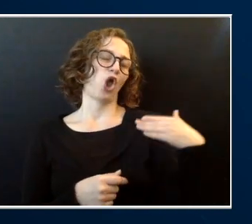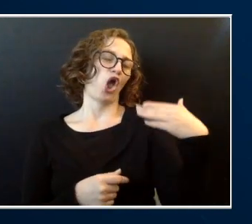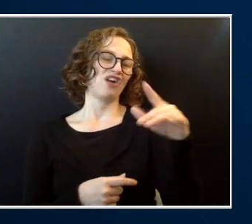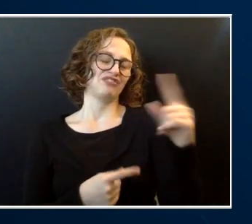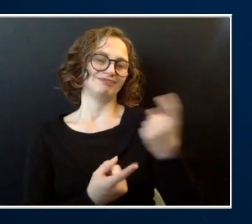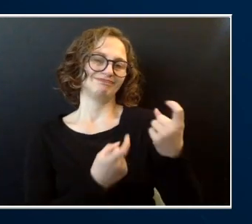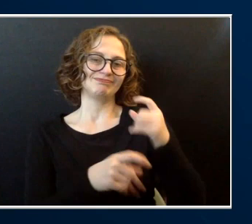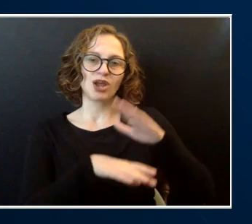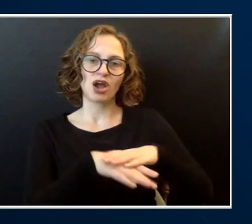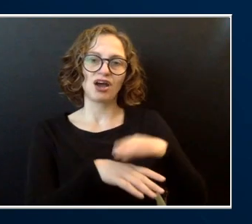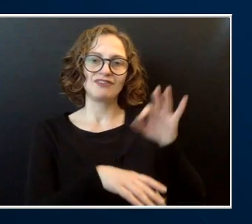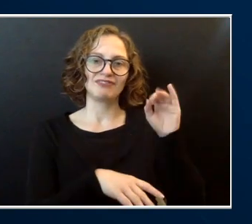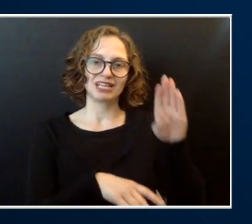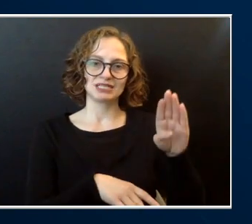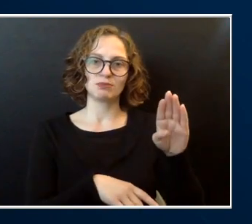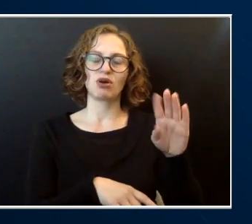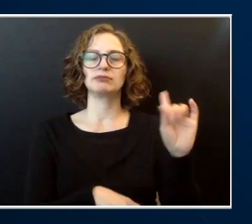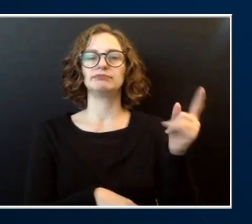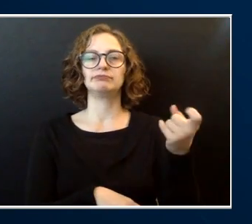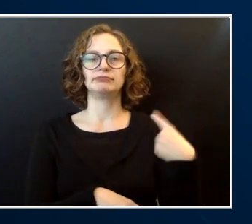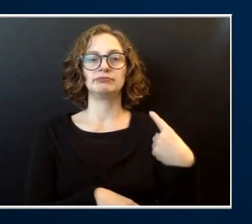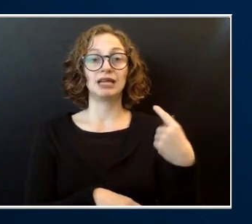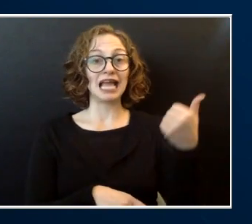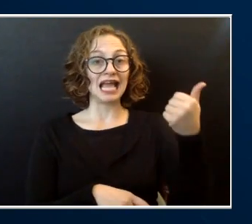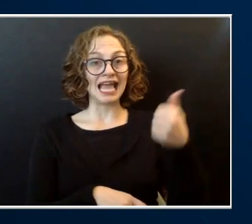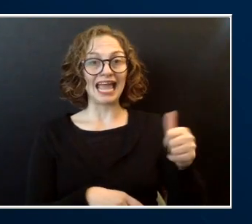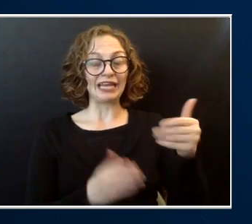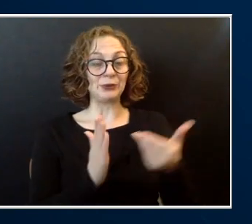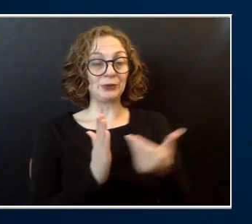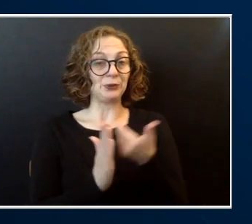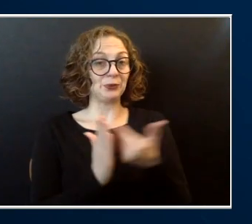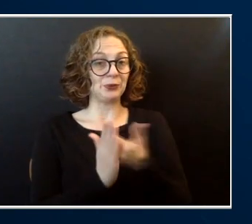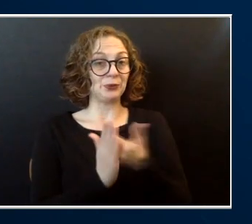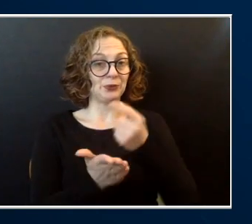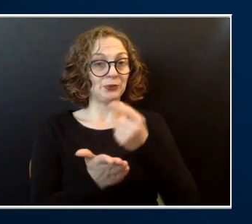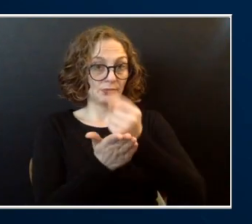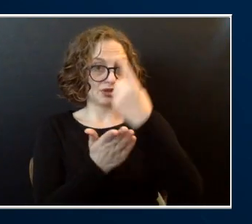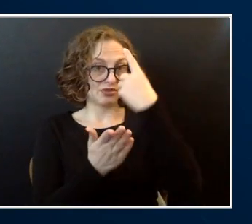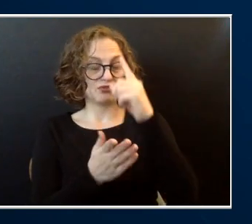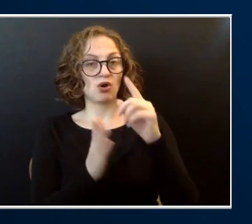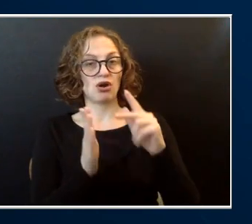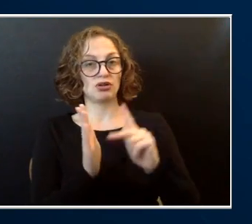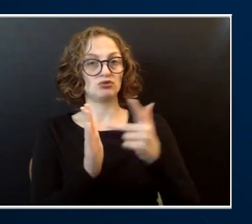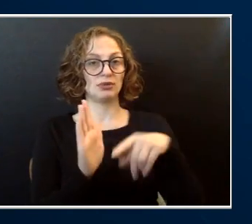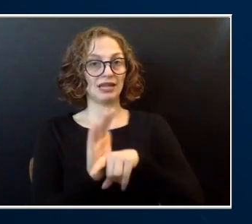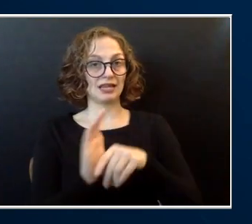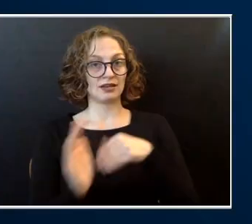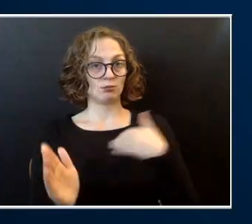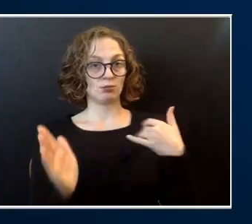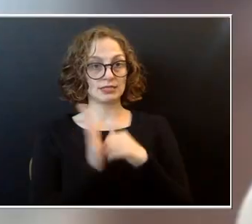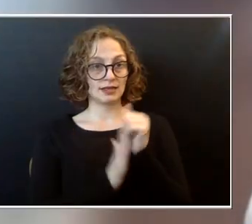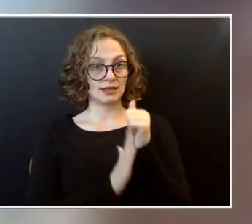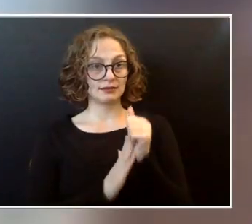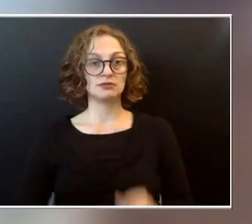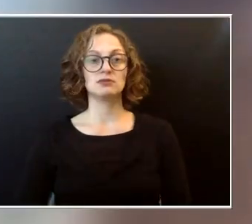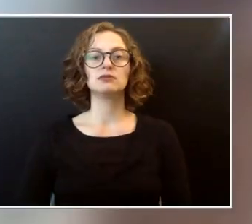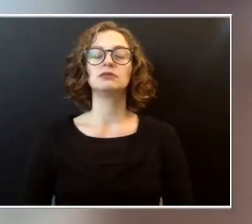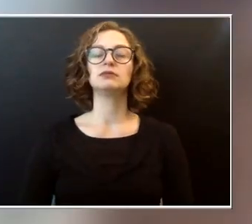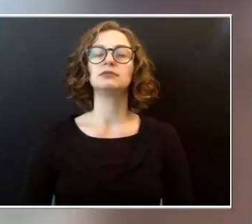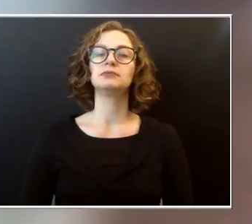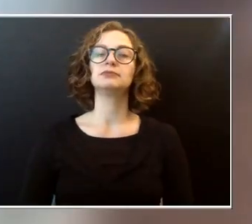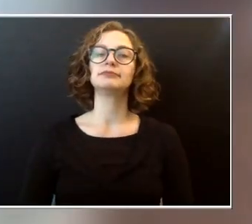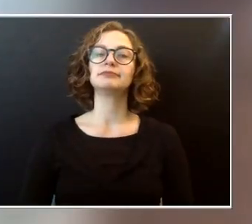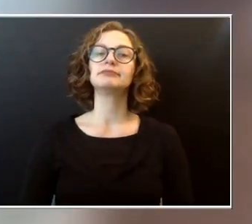any updated treatment for triple-negative breast cancer? Dr. Sharma. So the most